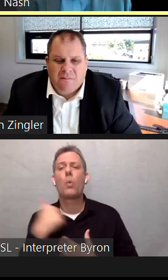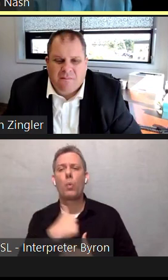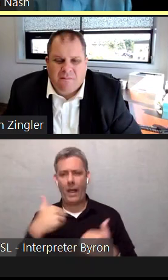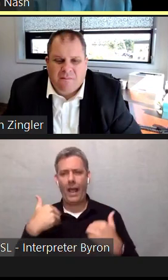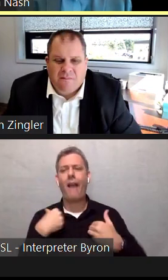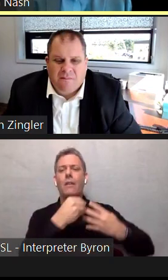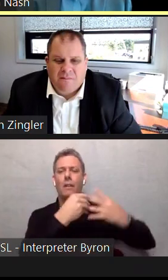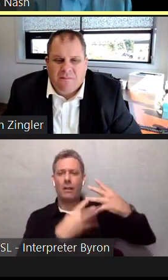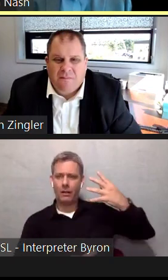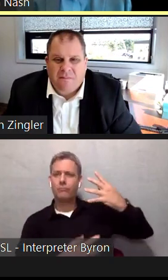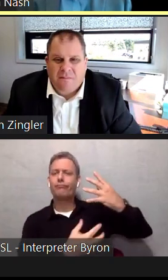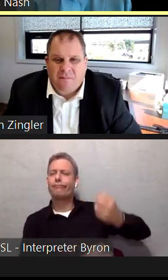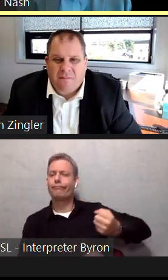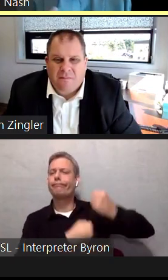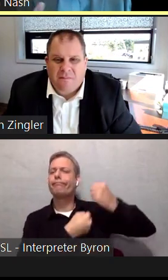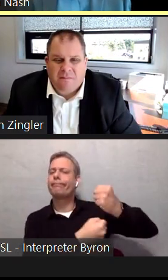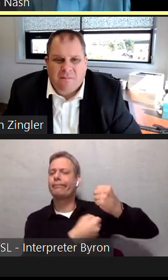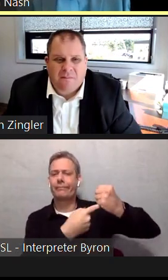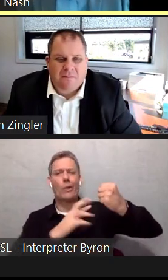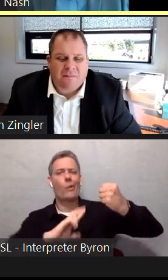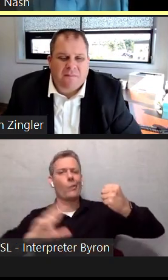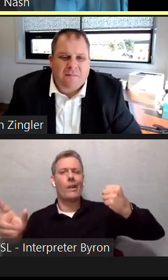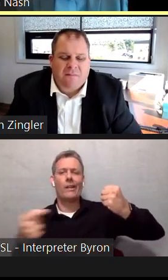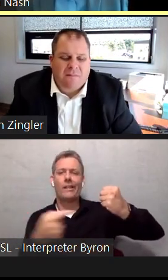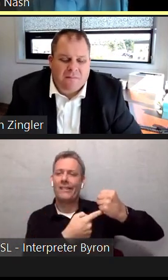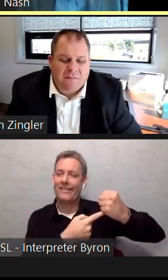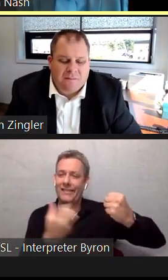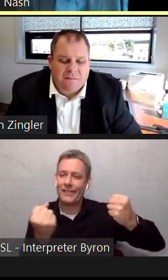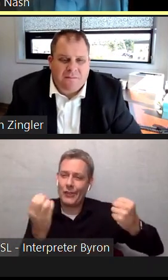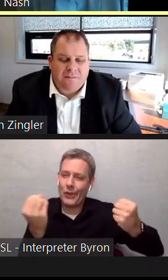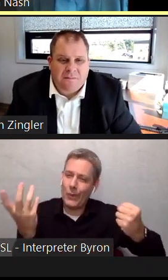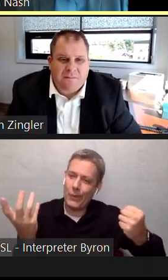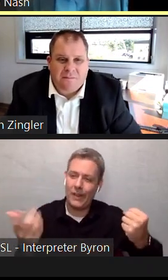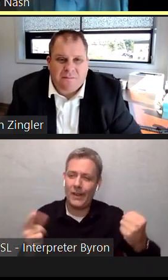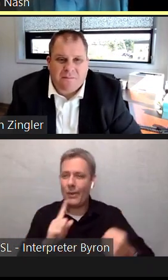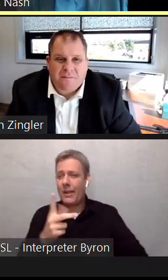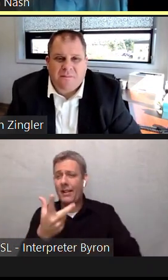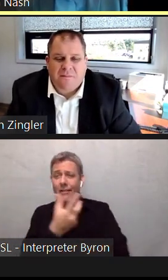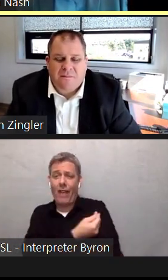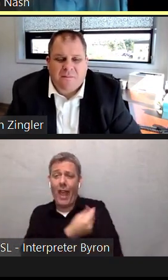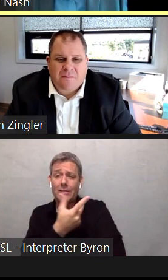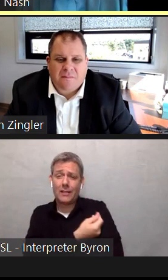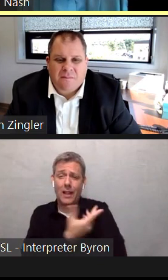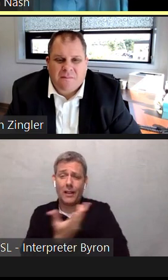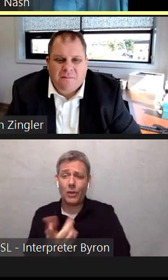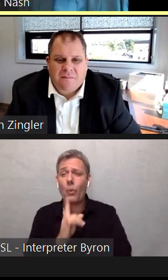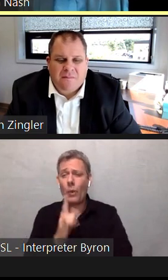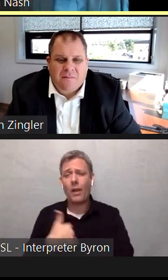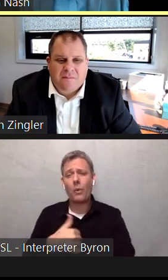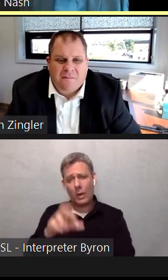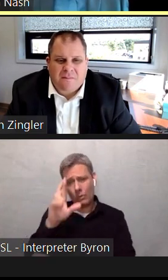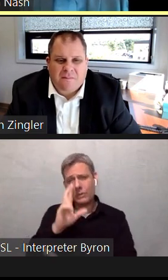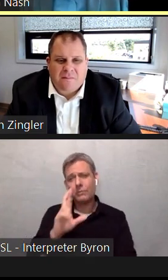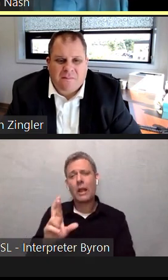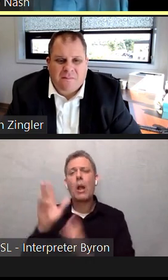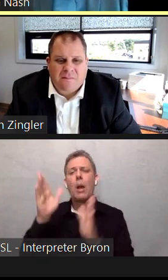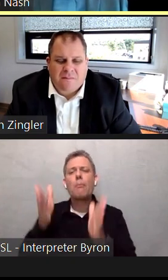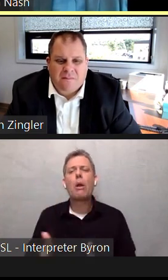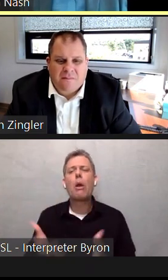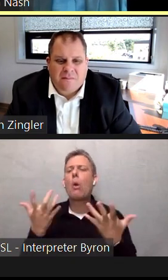that information that we've already collected. The vaccination thing, we're certainly very respectful of somebody that wishes not to